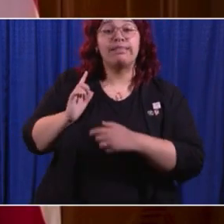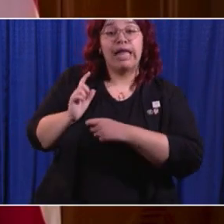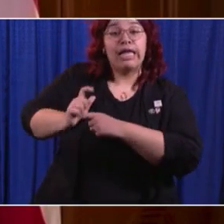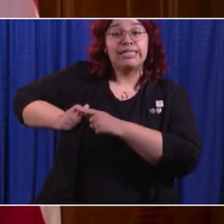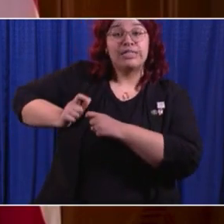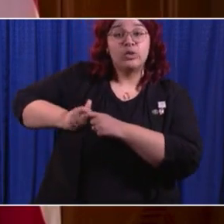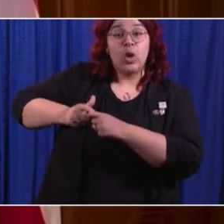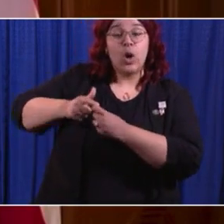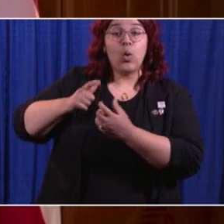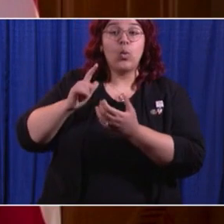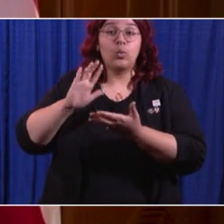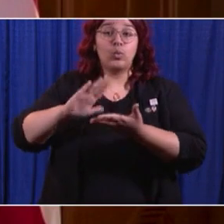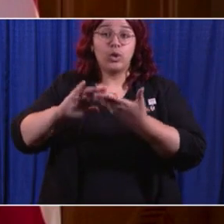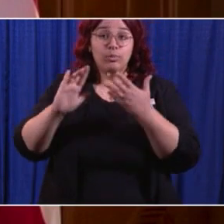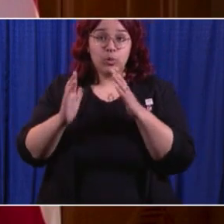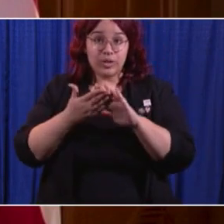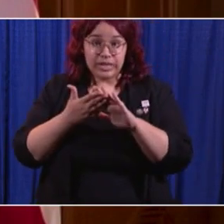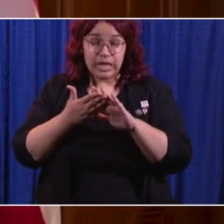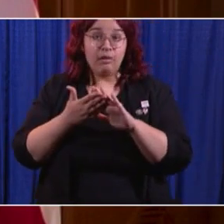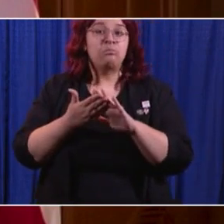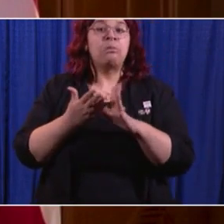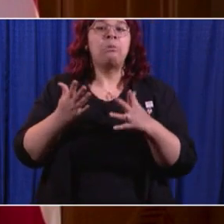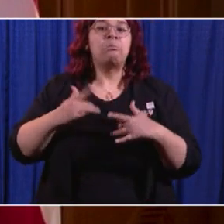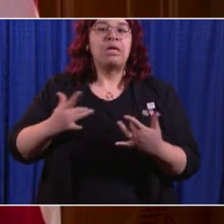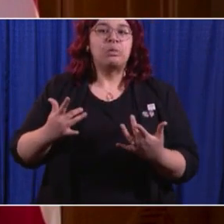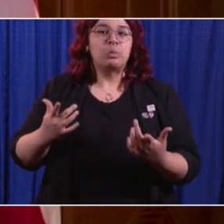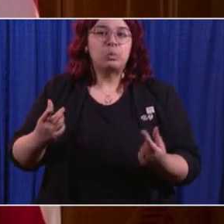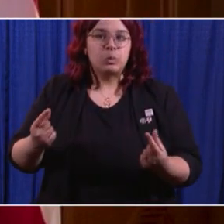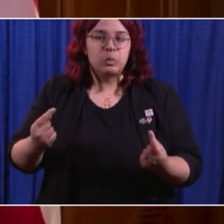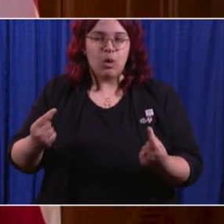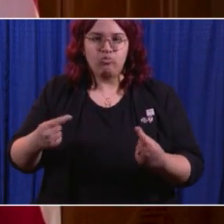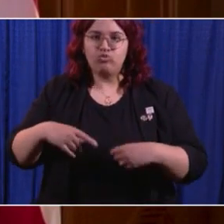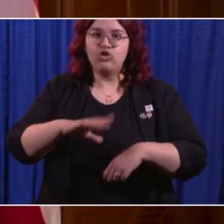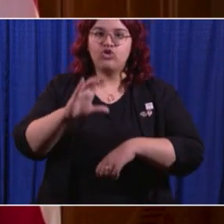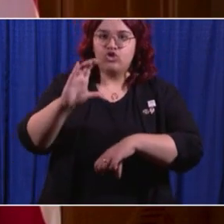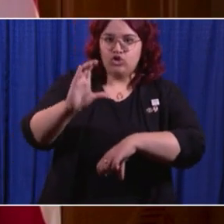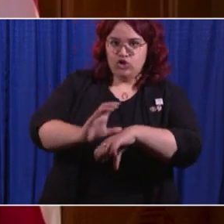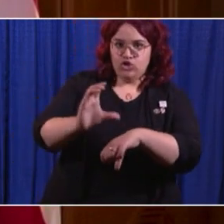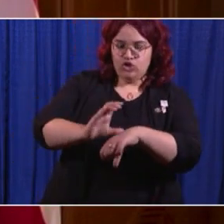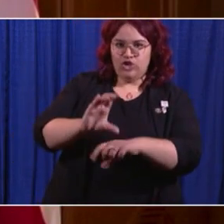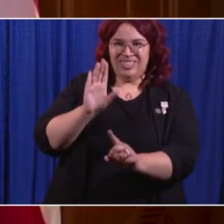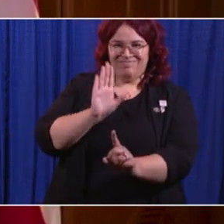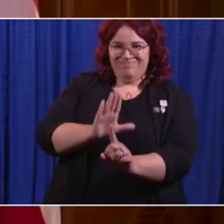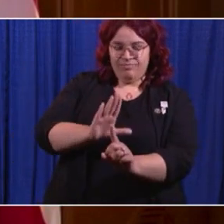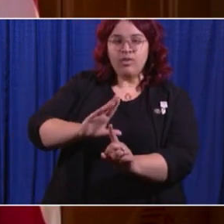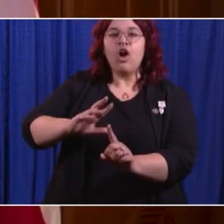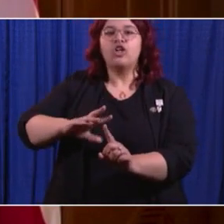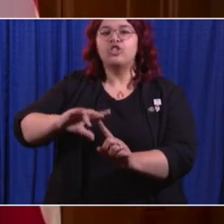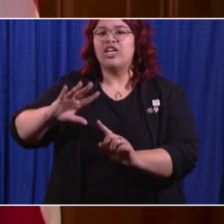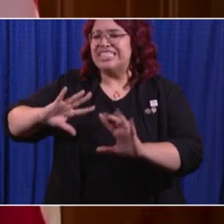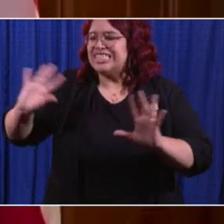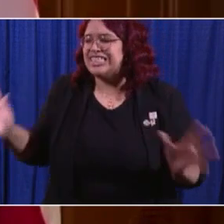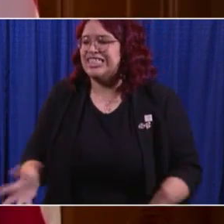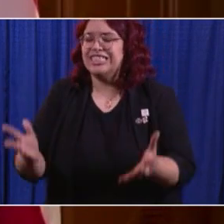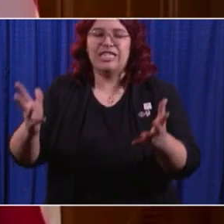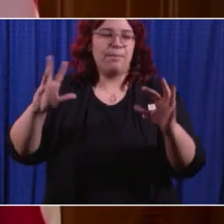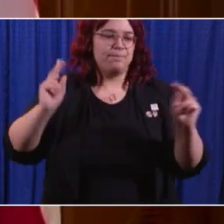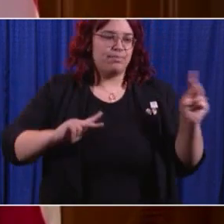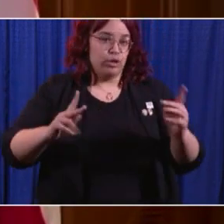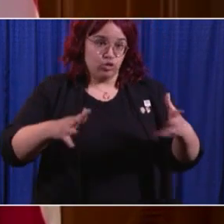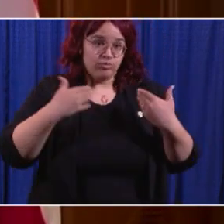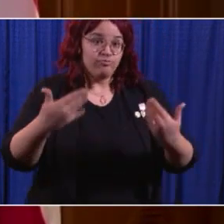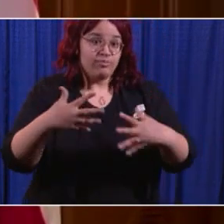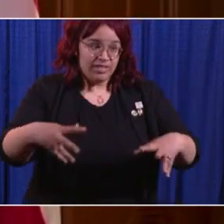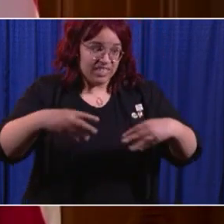encouraging vaccination. And the question when they call to register